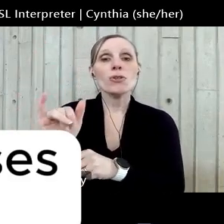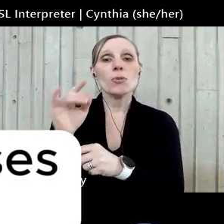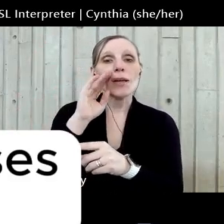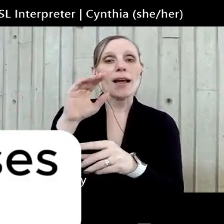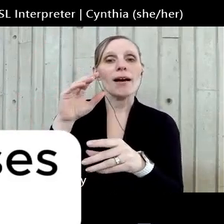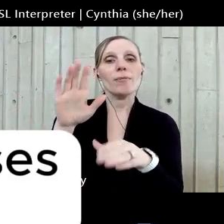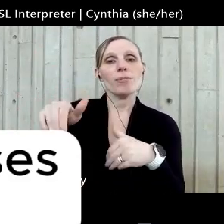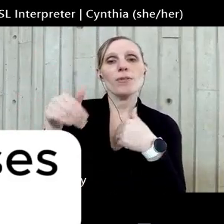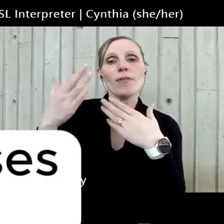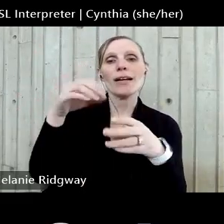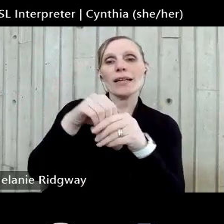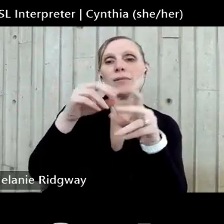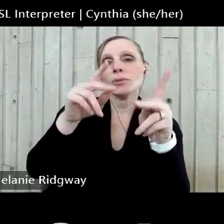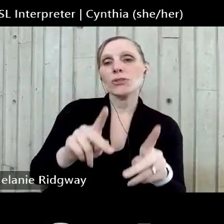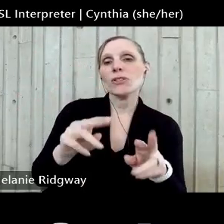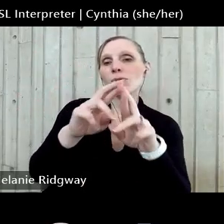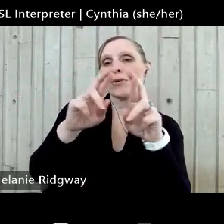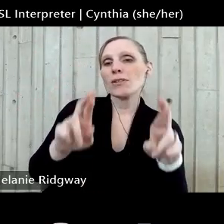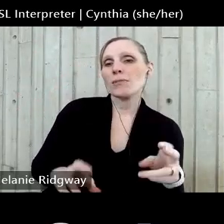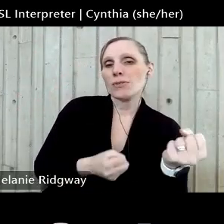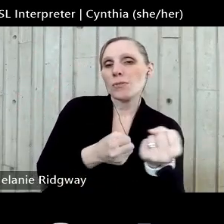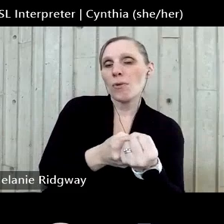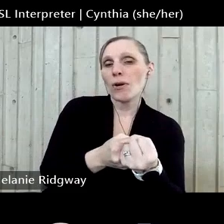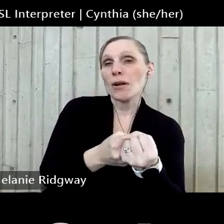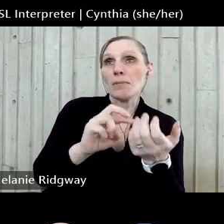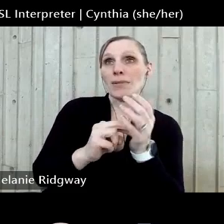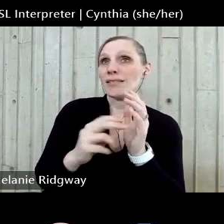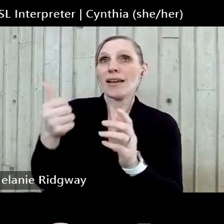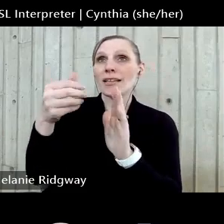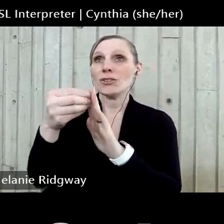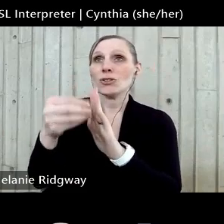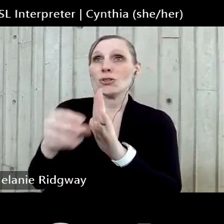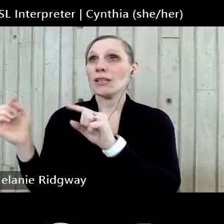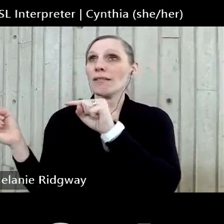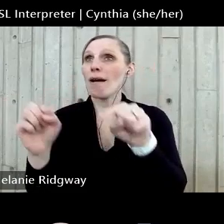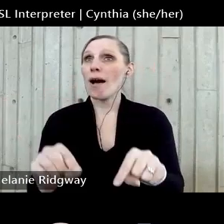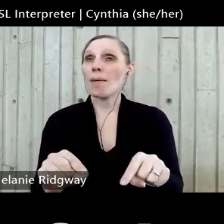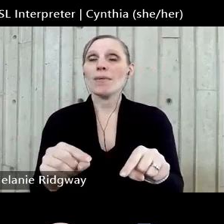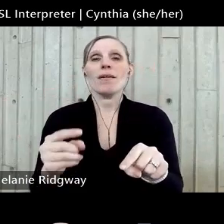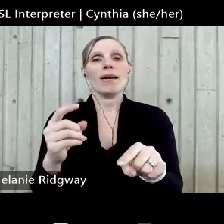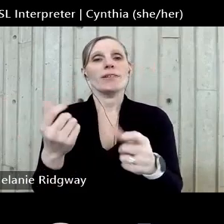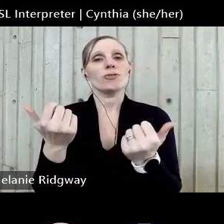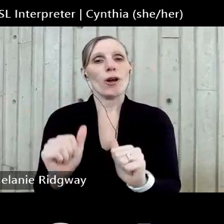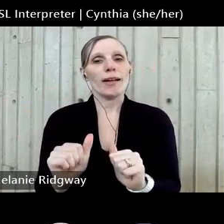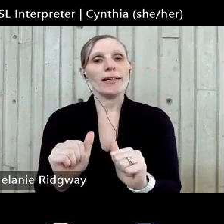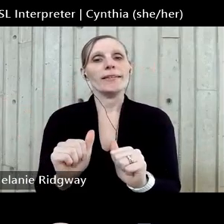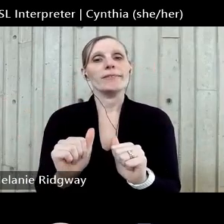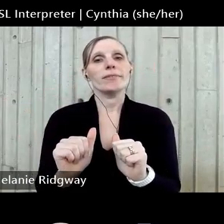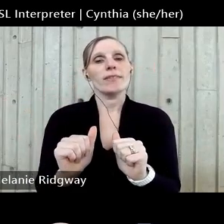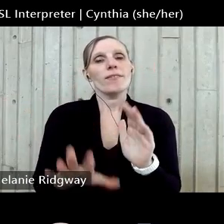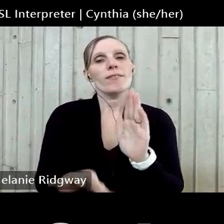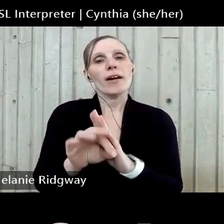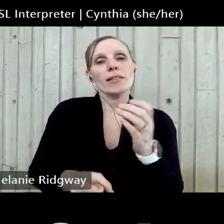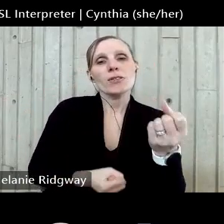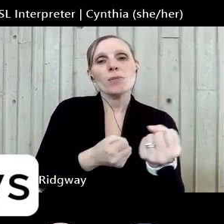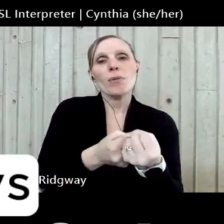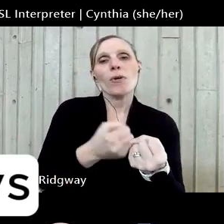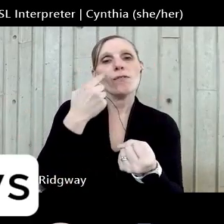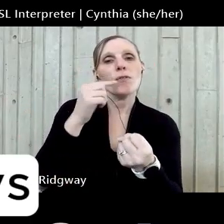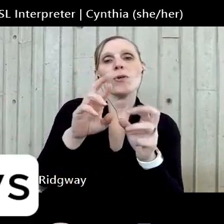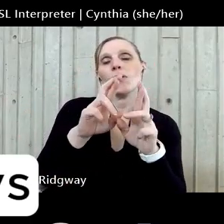of our campuses during the available times to just get that firsthand support from one of our